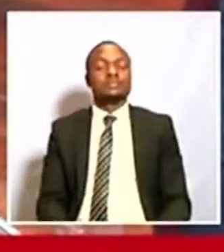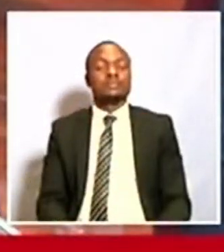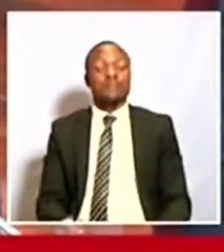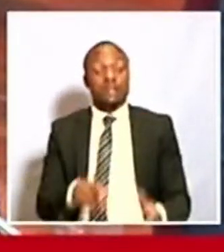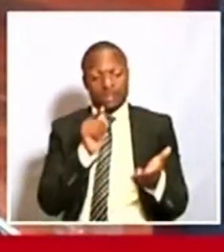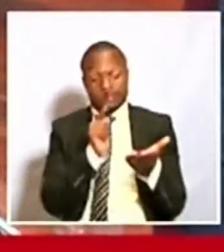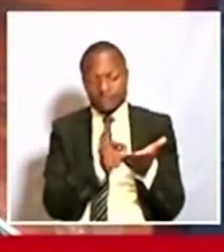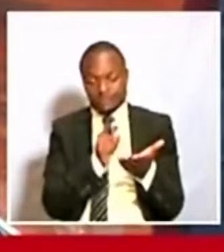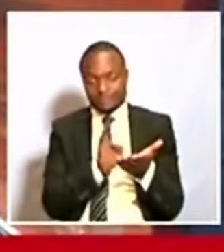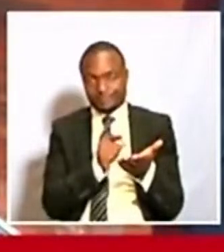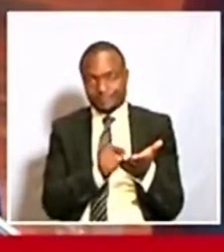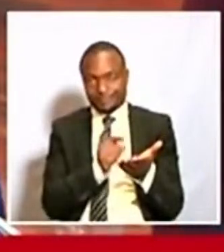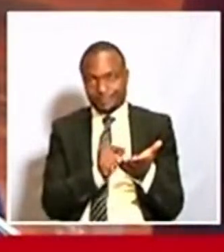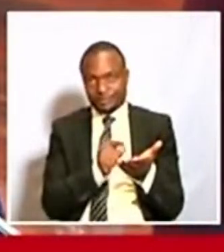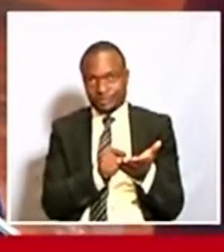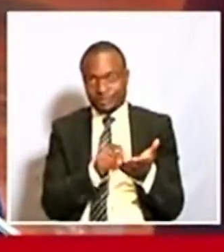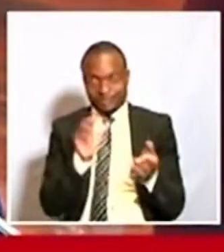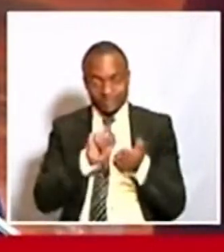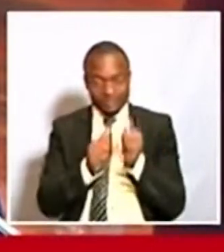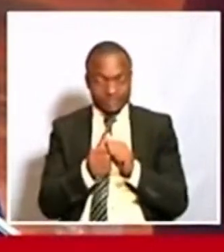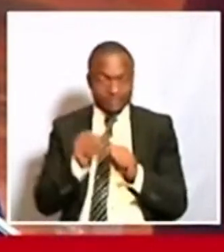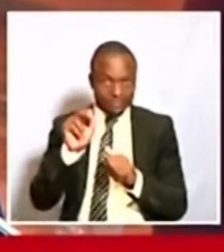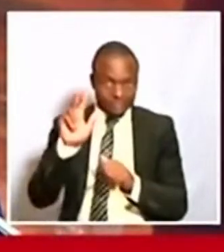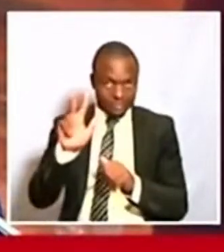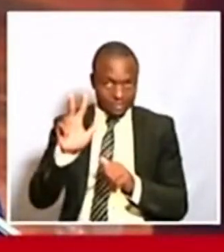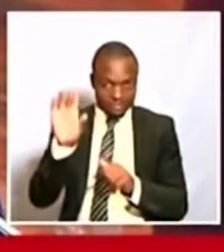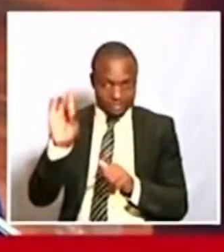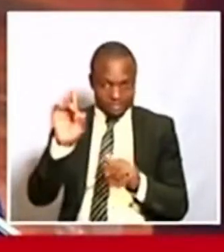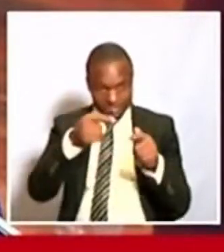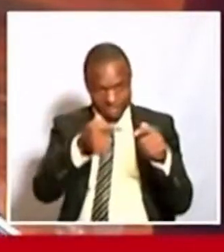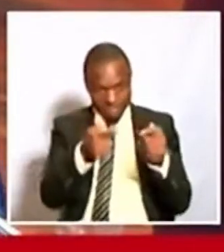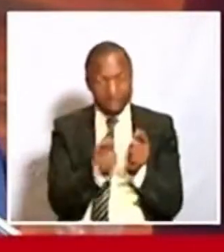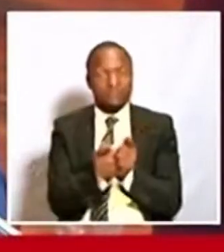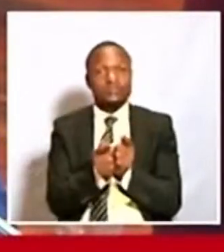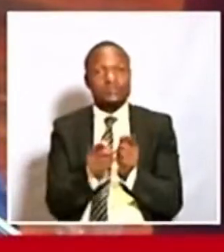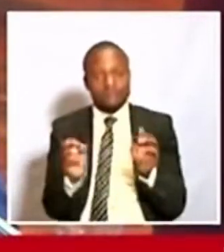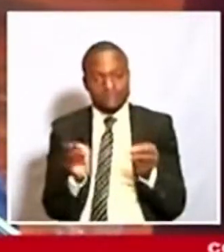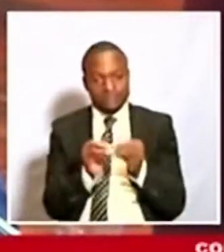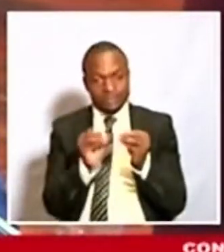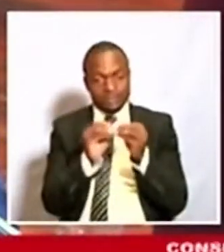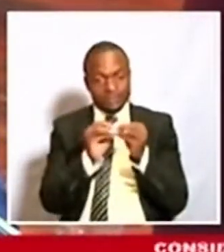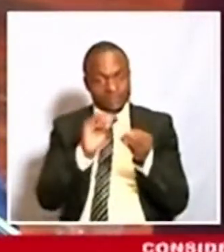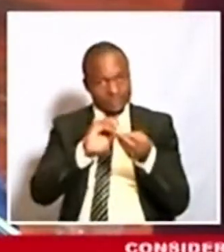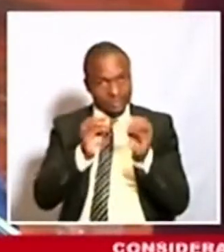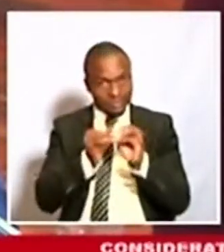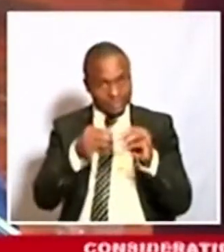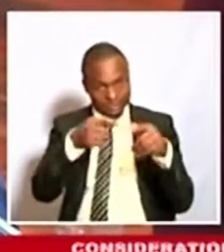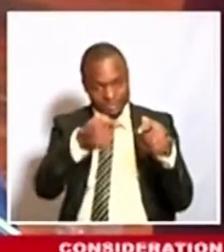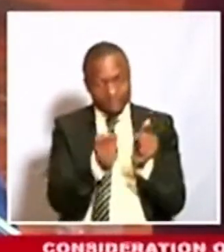this one, the query on 38 groups, the total number of groups was